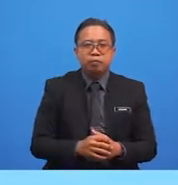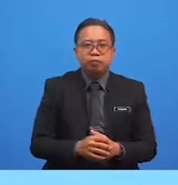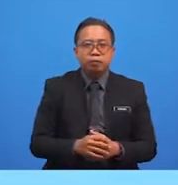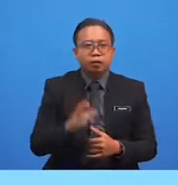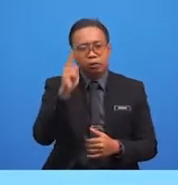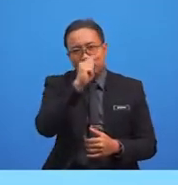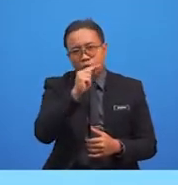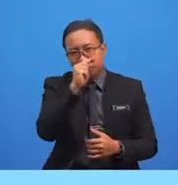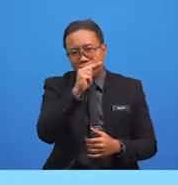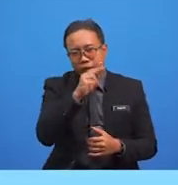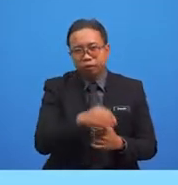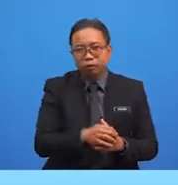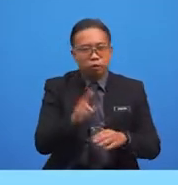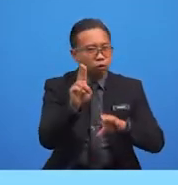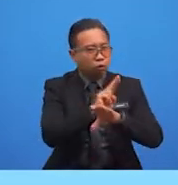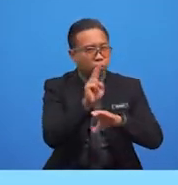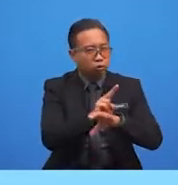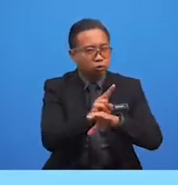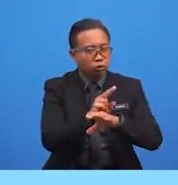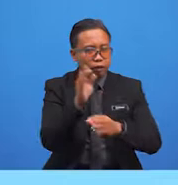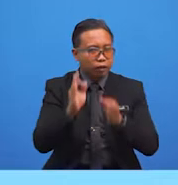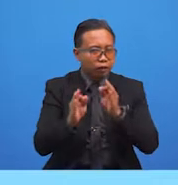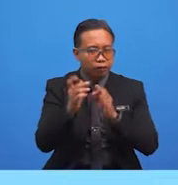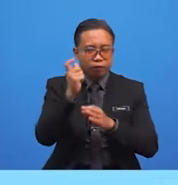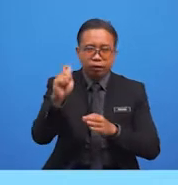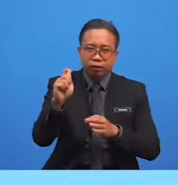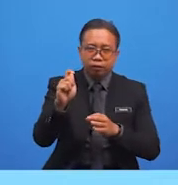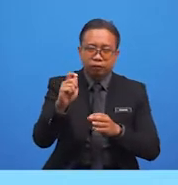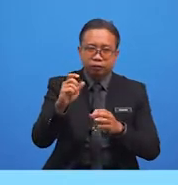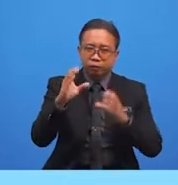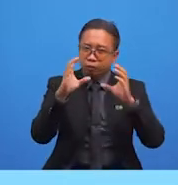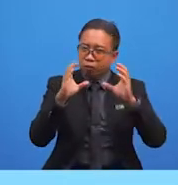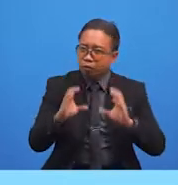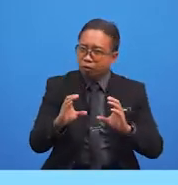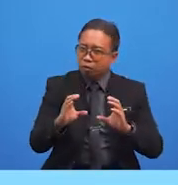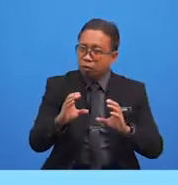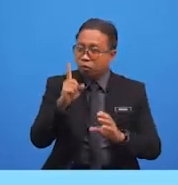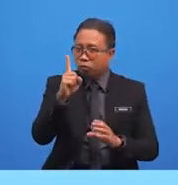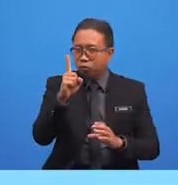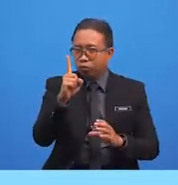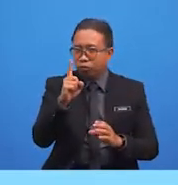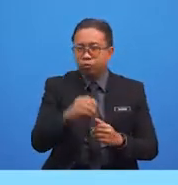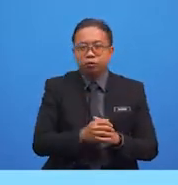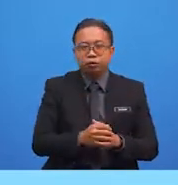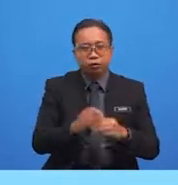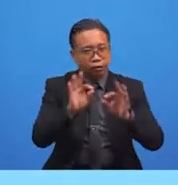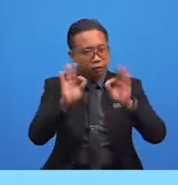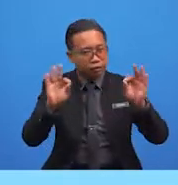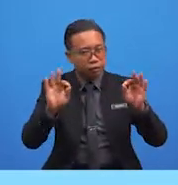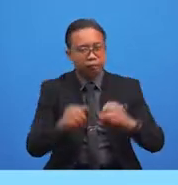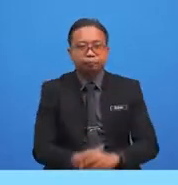Normally, will is used in the main clause of first conditional